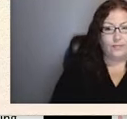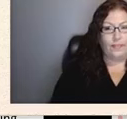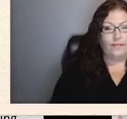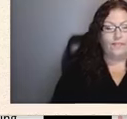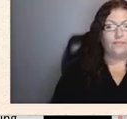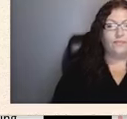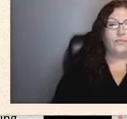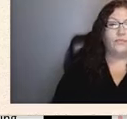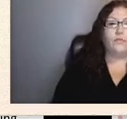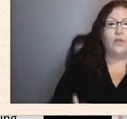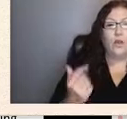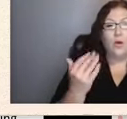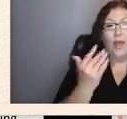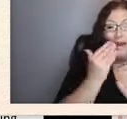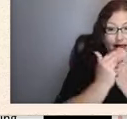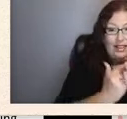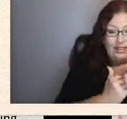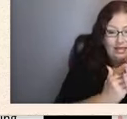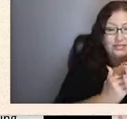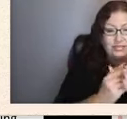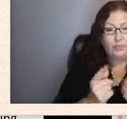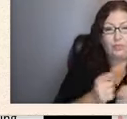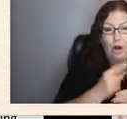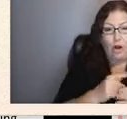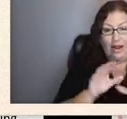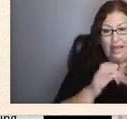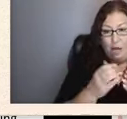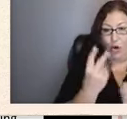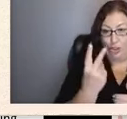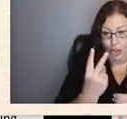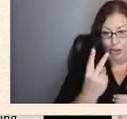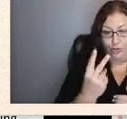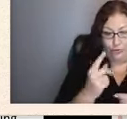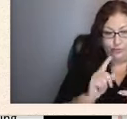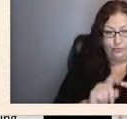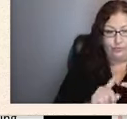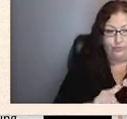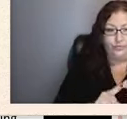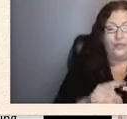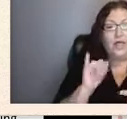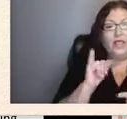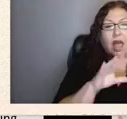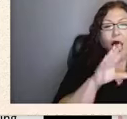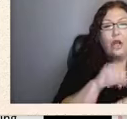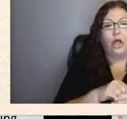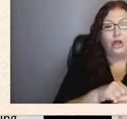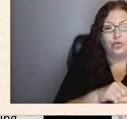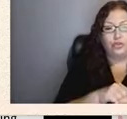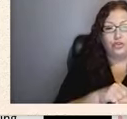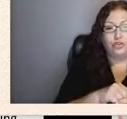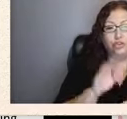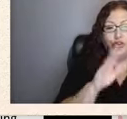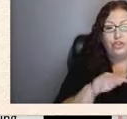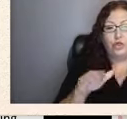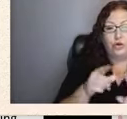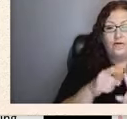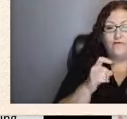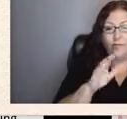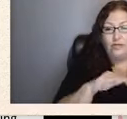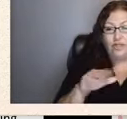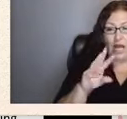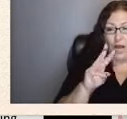Waiting list priority category 2 includes children from the